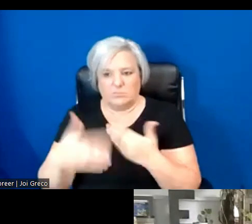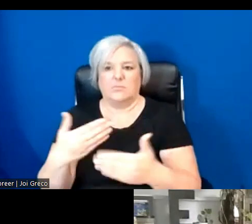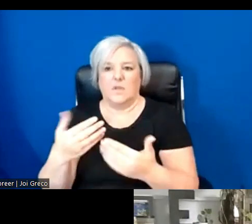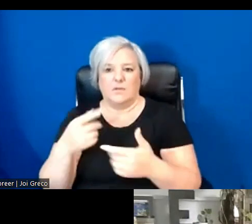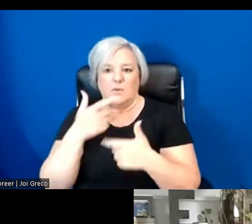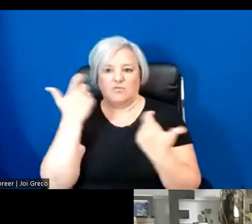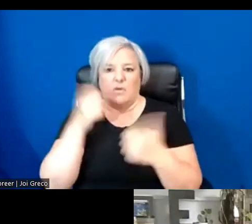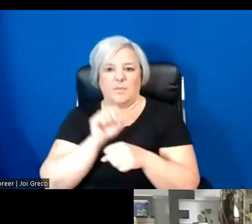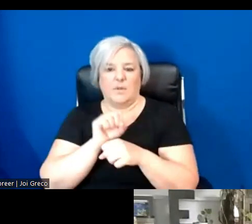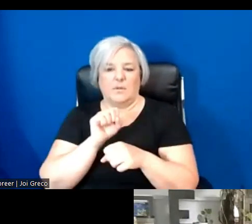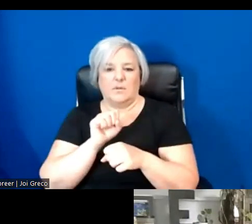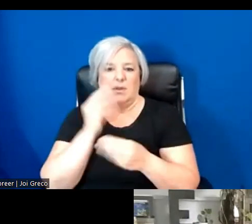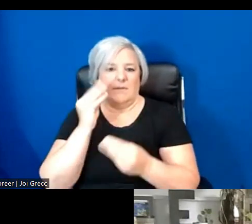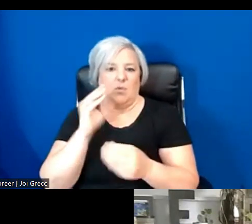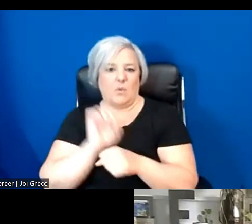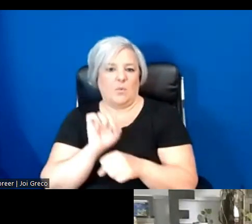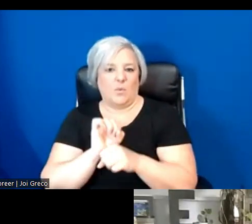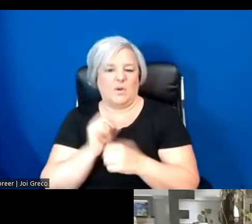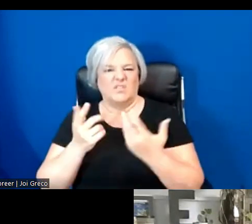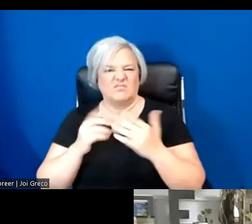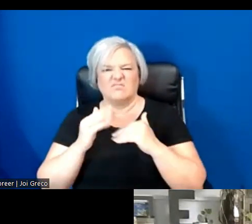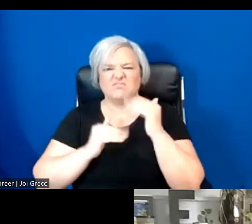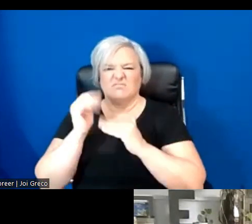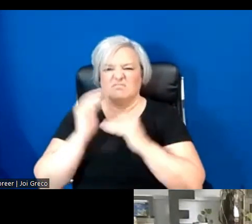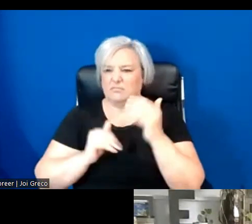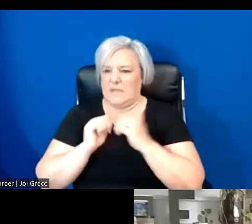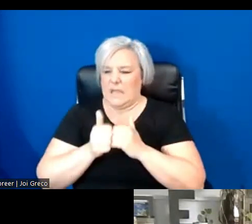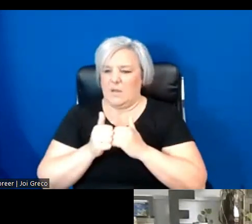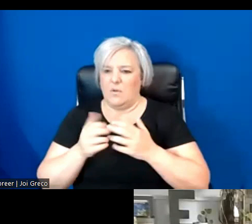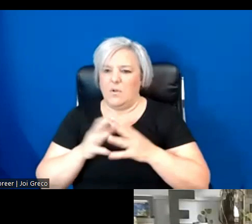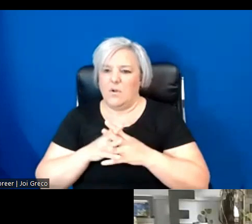What are some of the first building blocks of that work?